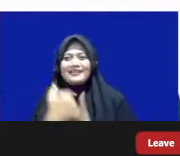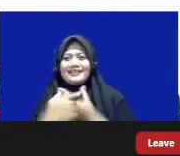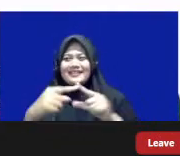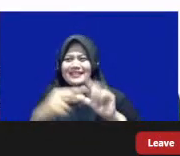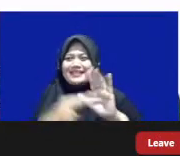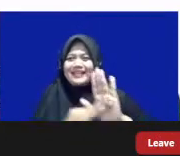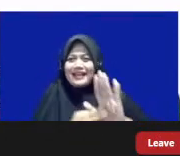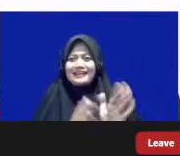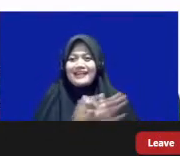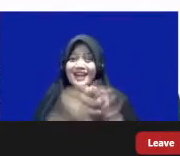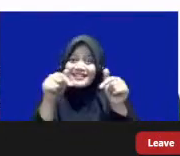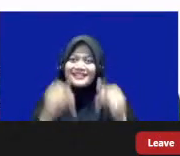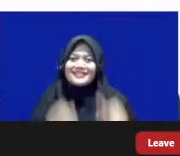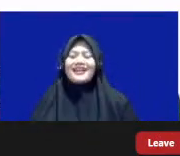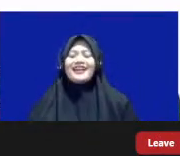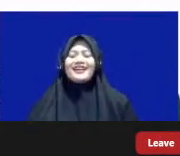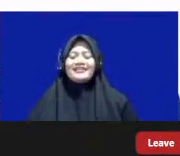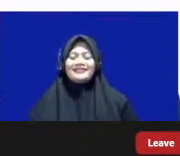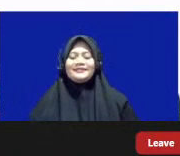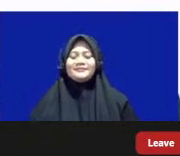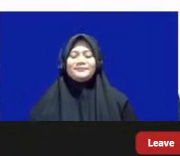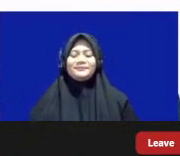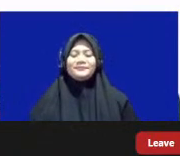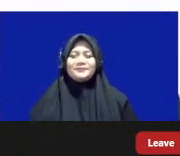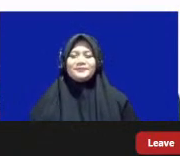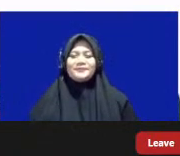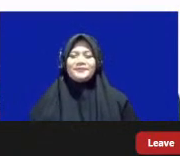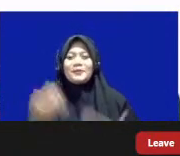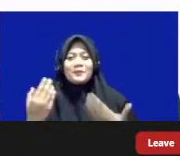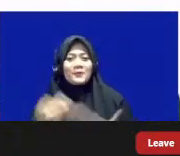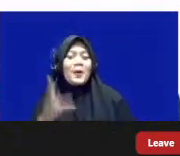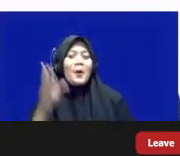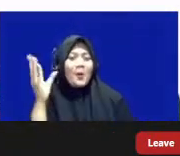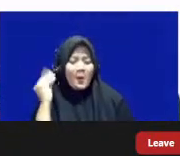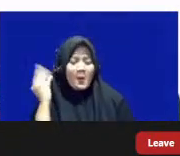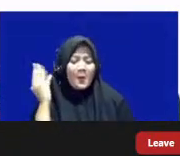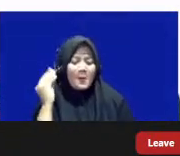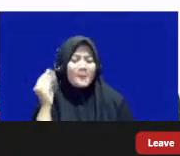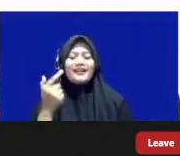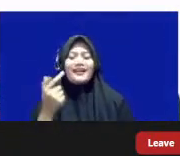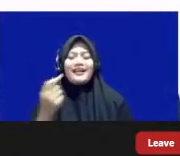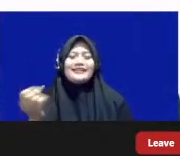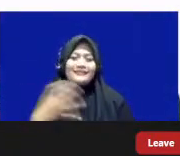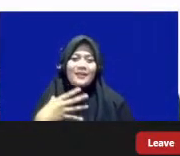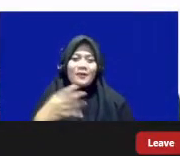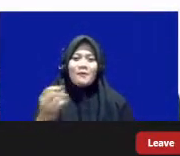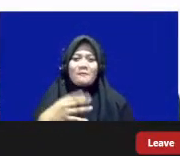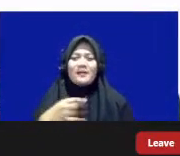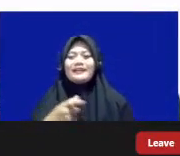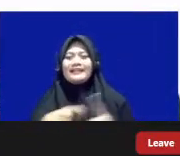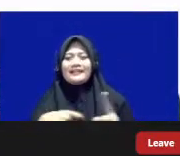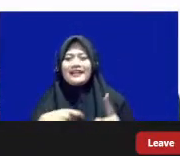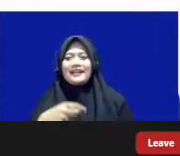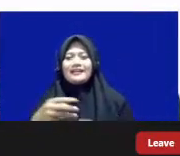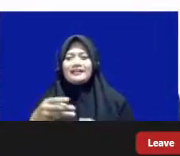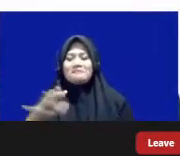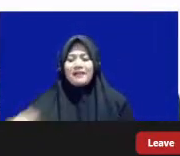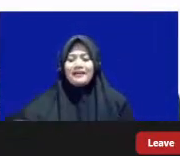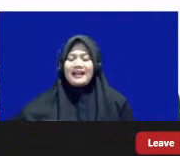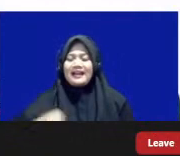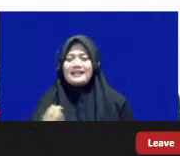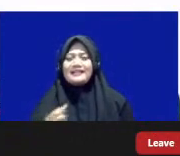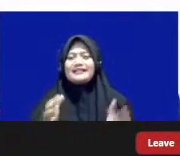Now, we have heard insights from Bangladesh and Indonesia colleagues. Now I want to invite Krista Raeder, a representative from